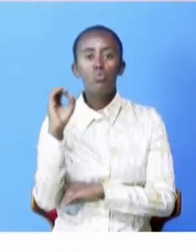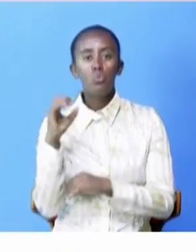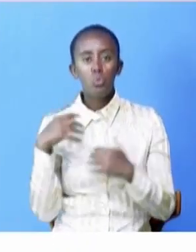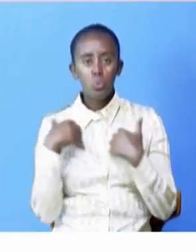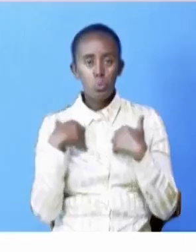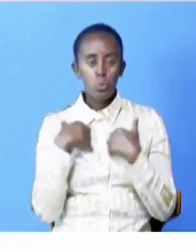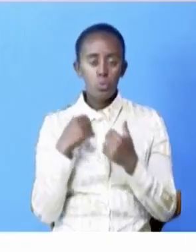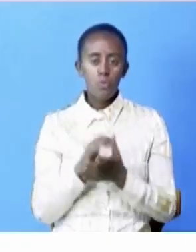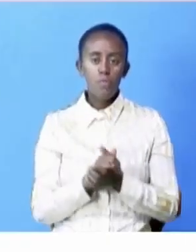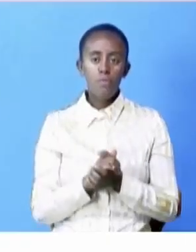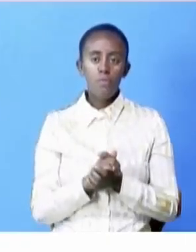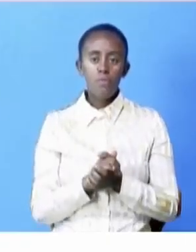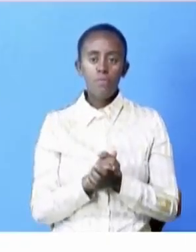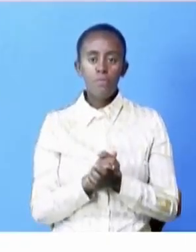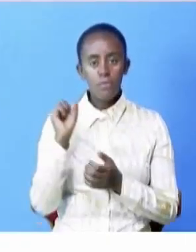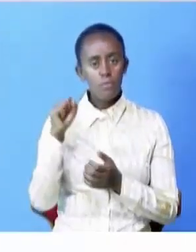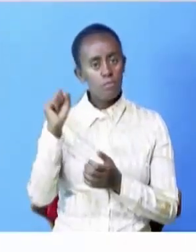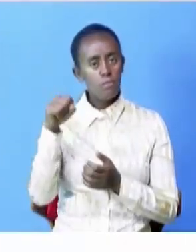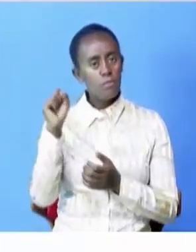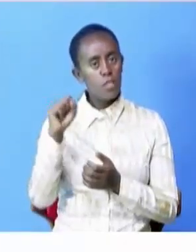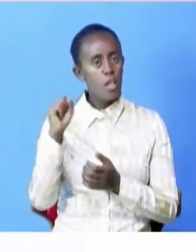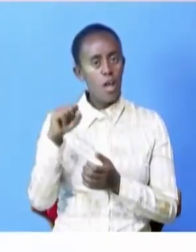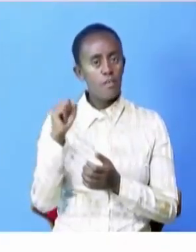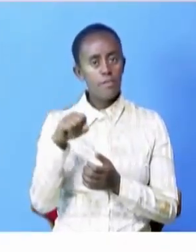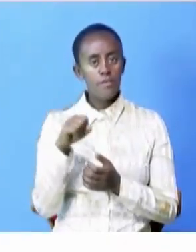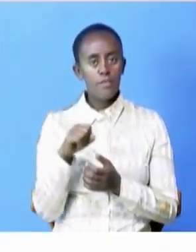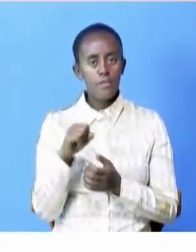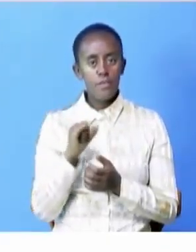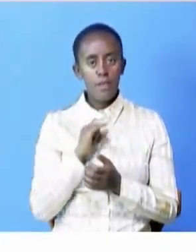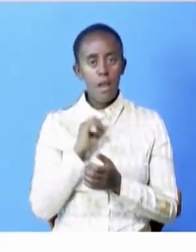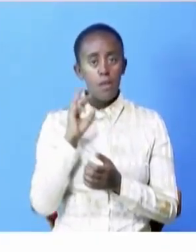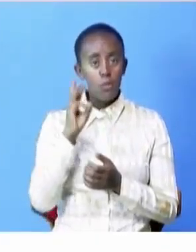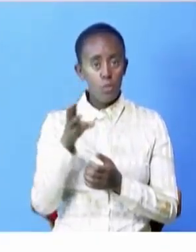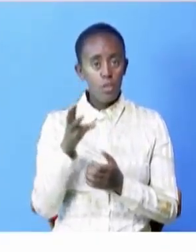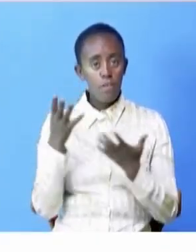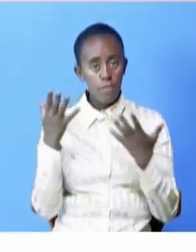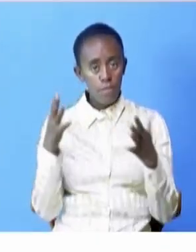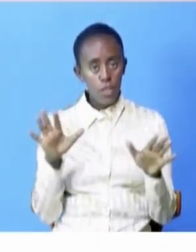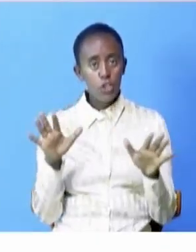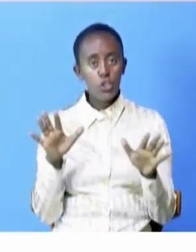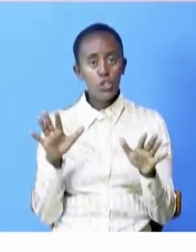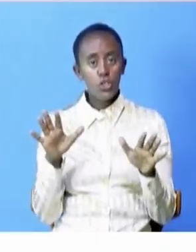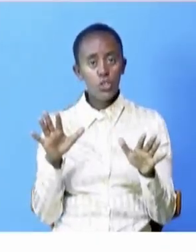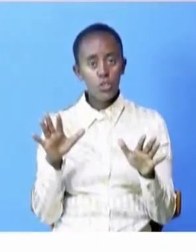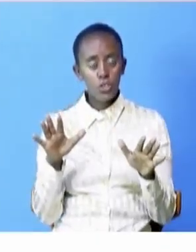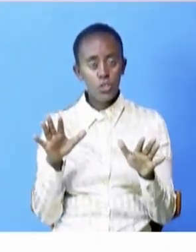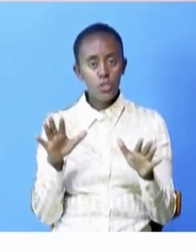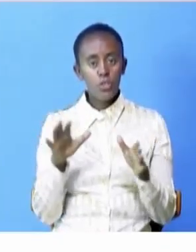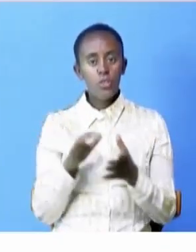Full stop. Number 2. Yes, I will finish